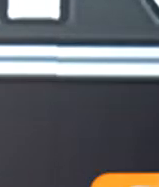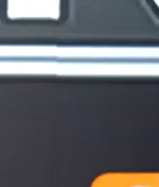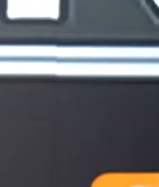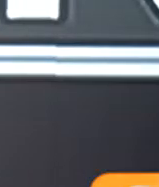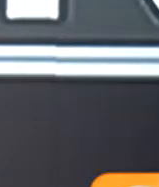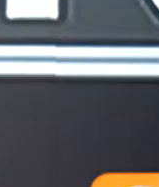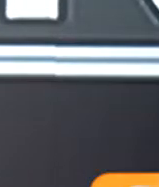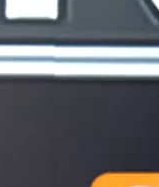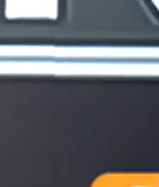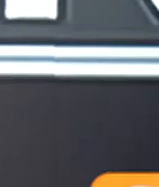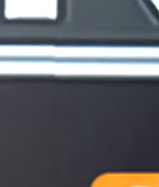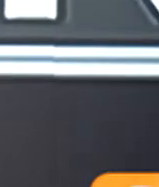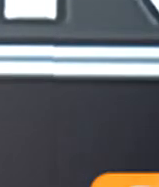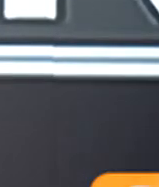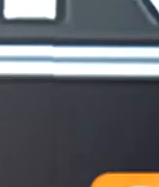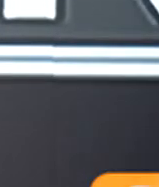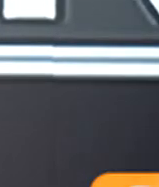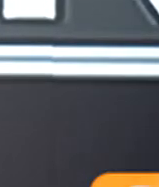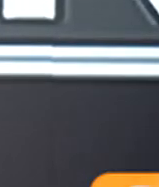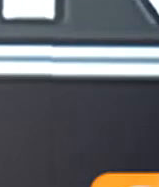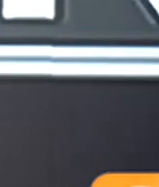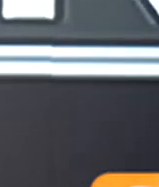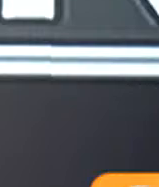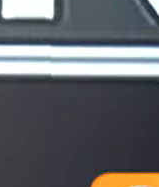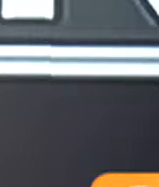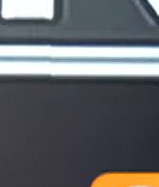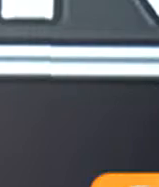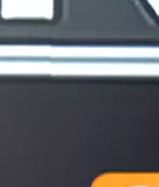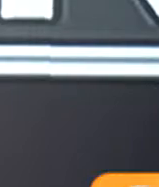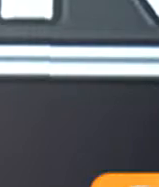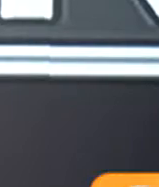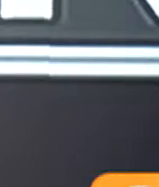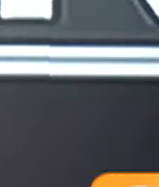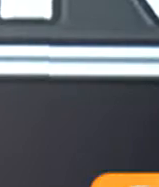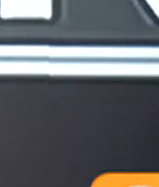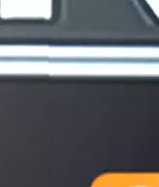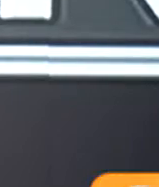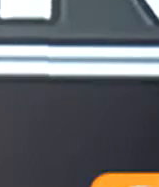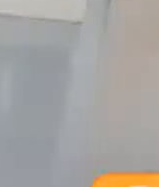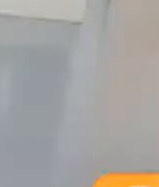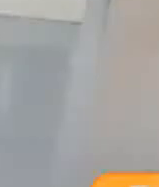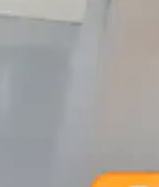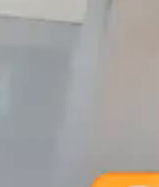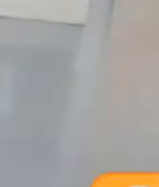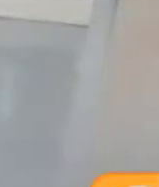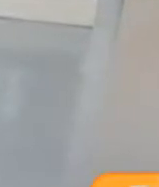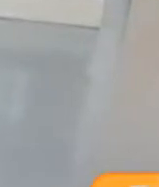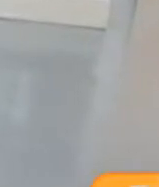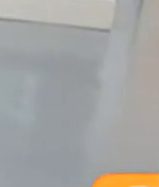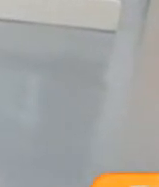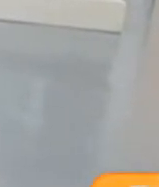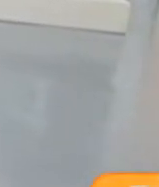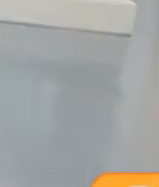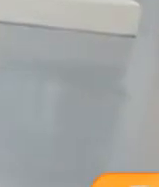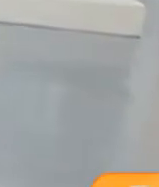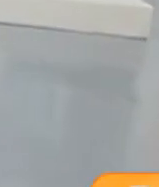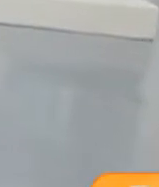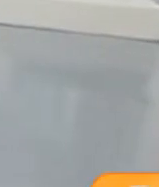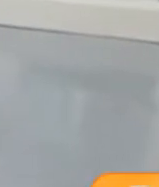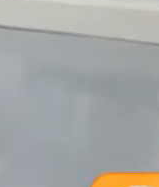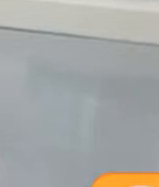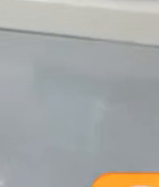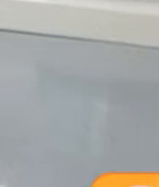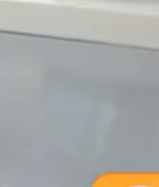All right, lady and gentlemen, and so it was. Very interesting week in the courts. It's been